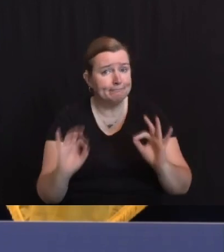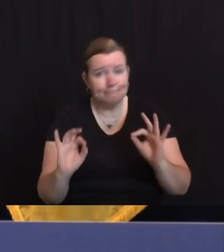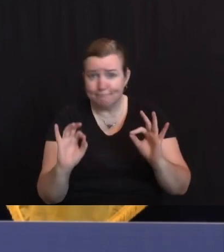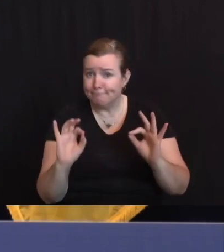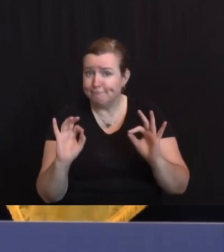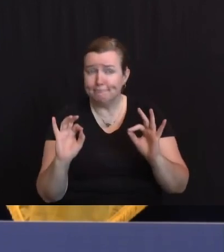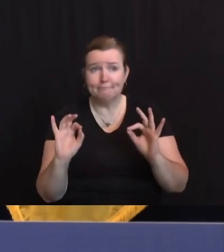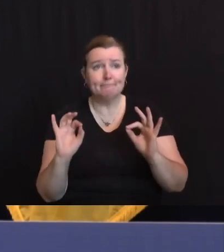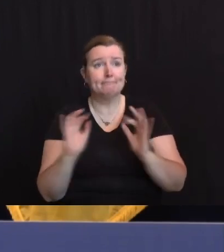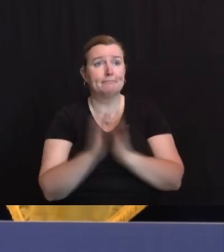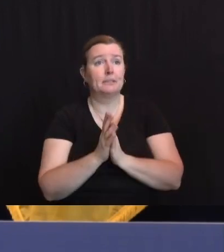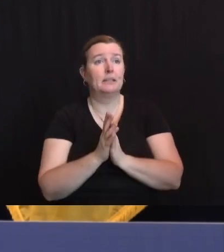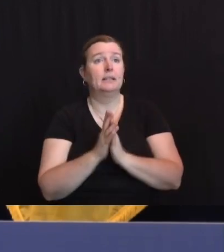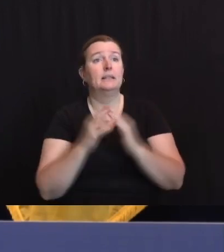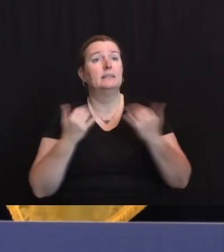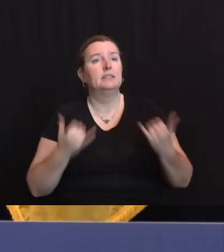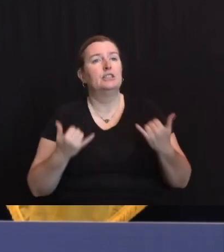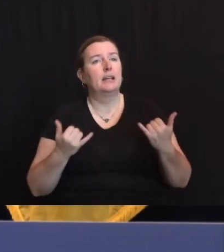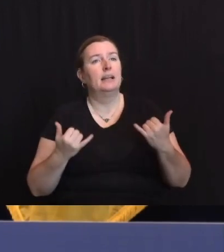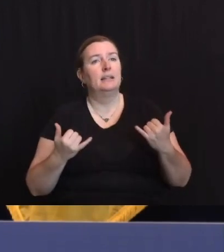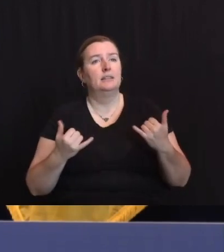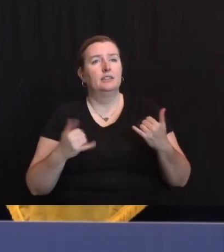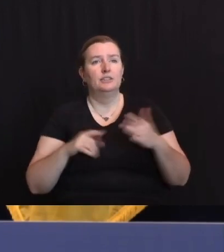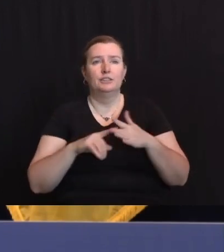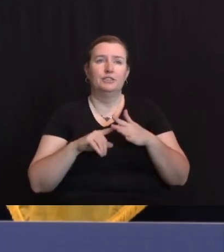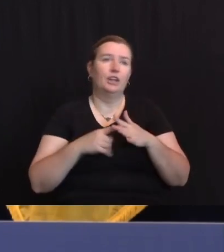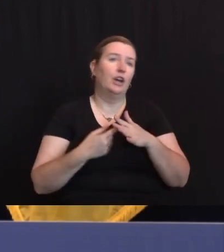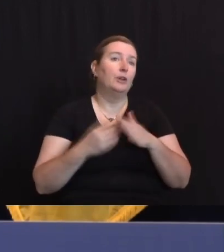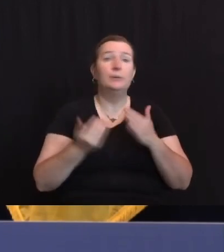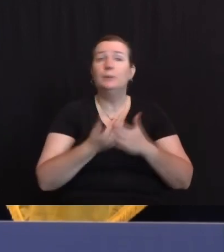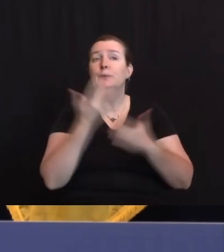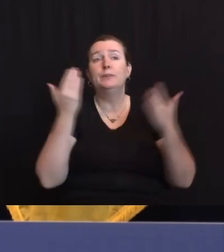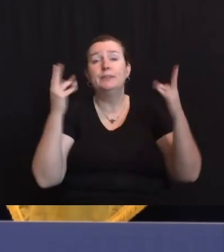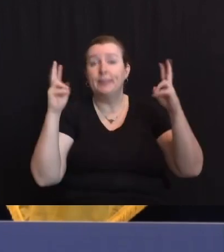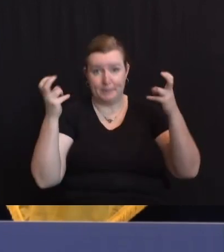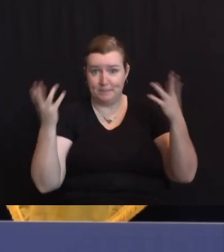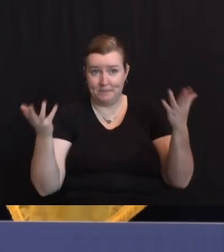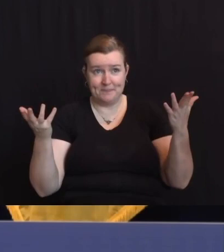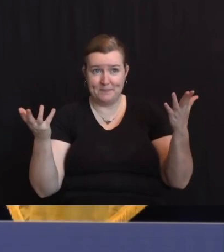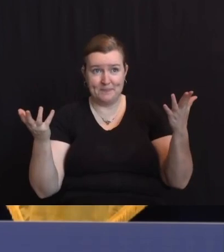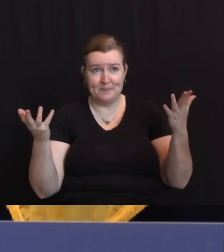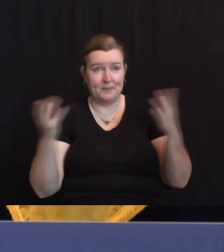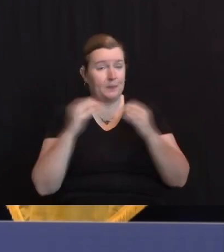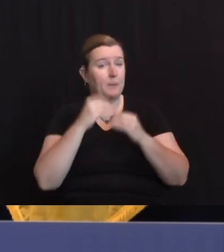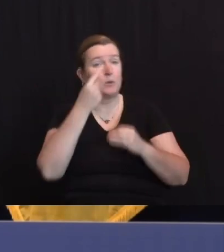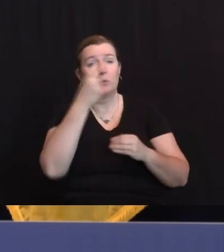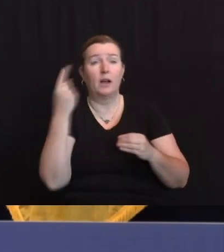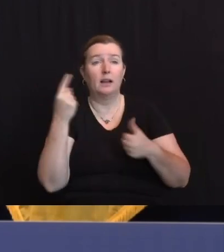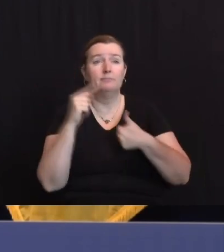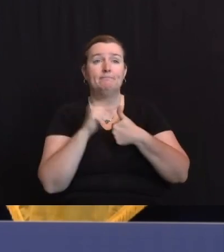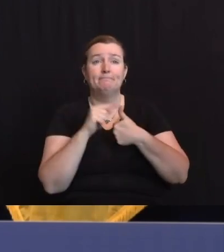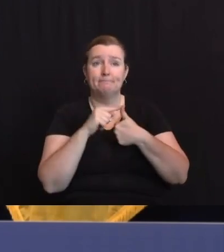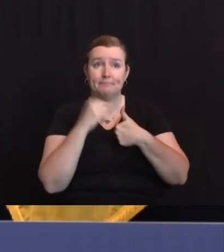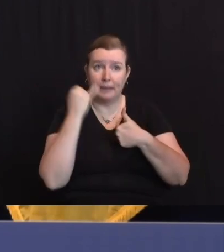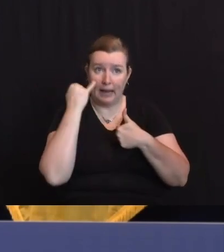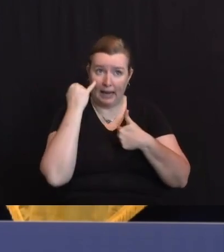today that rises above others is when you're on your